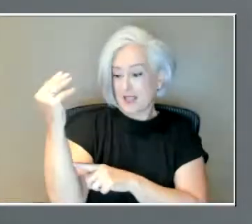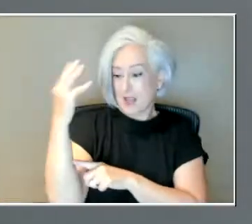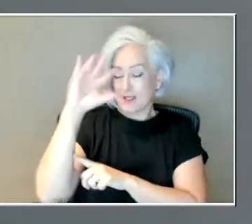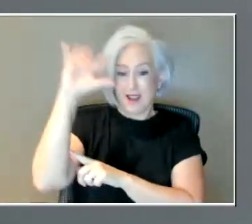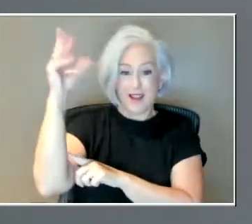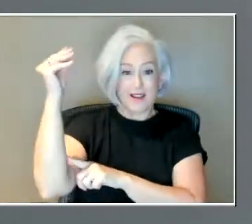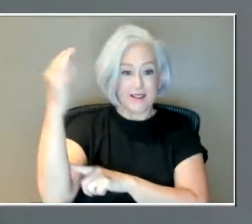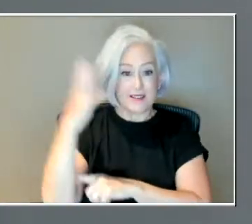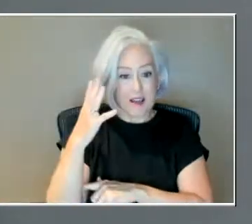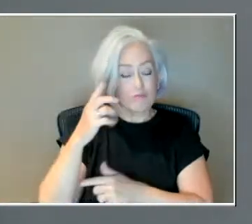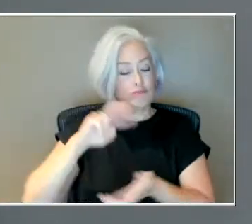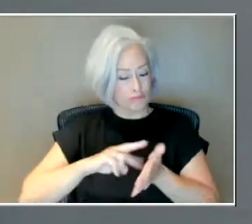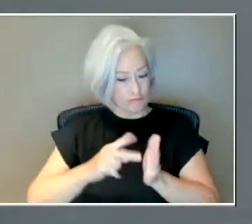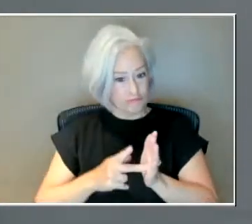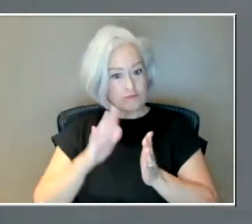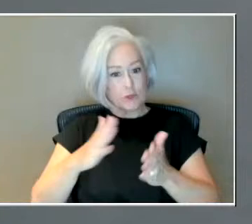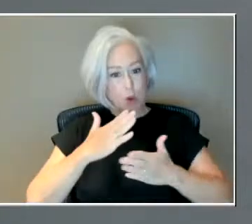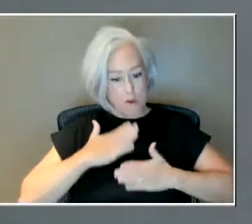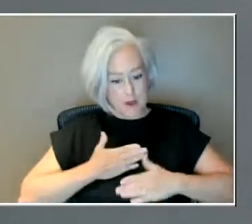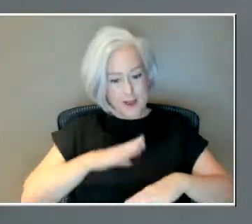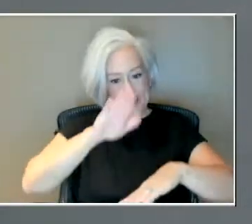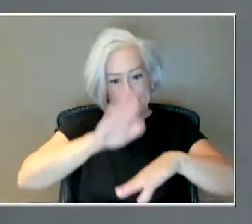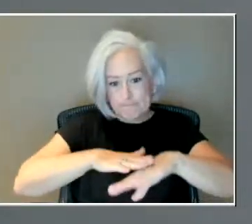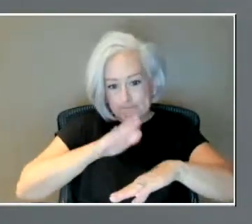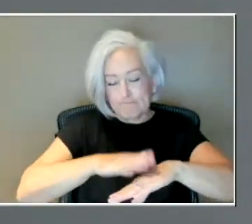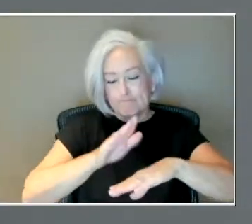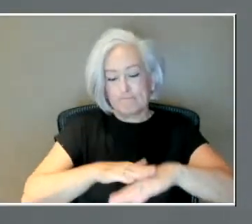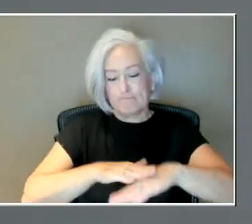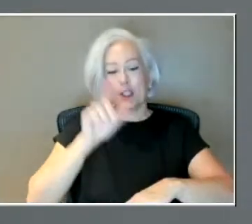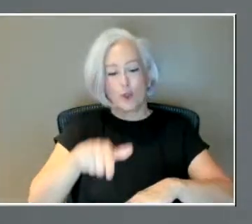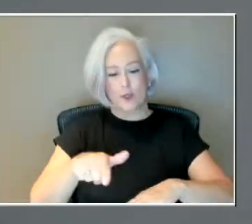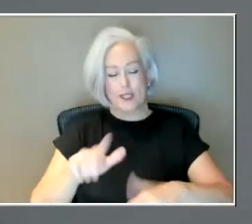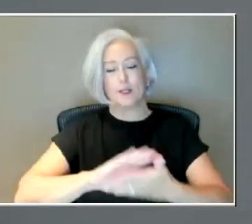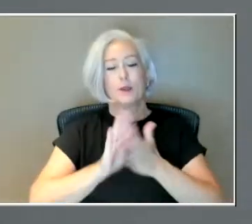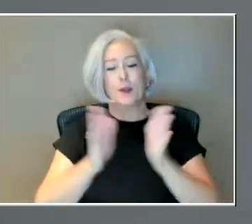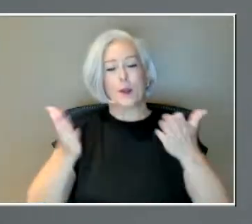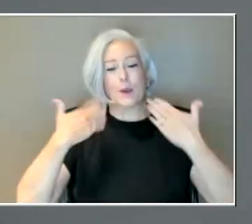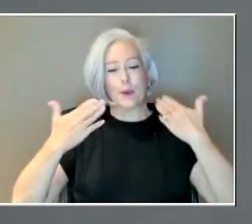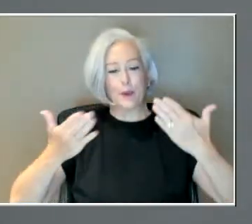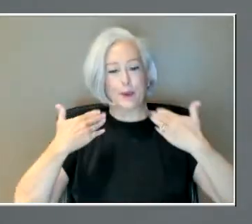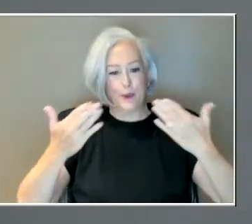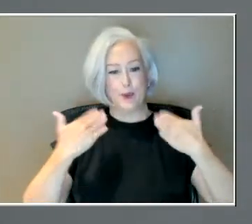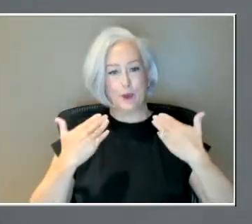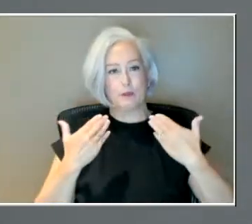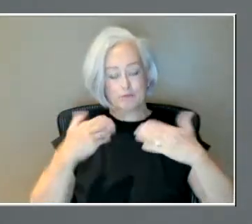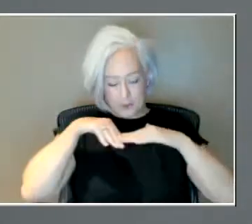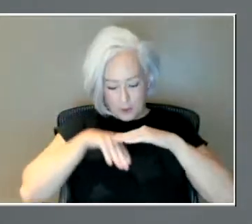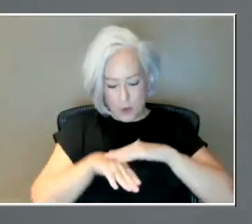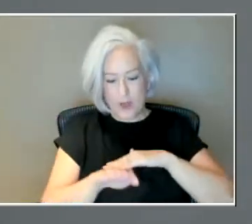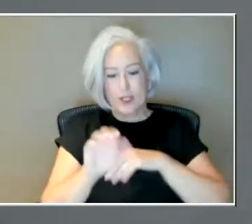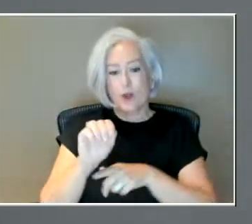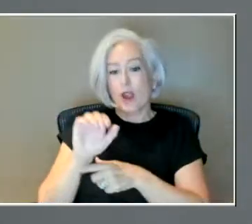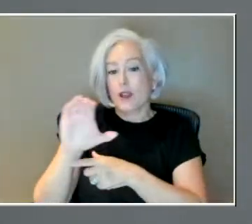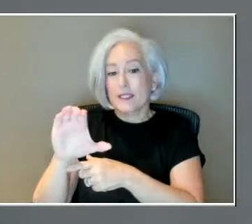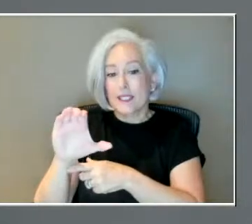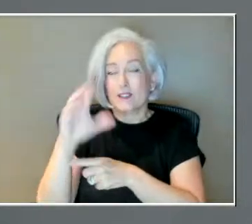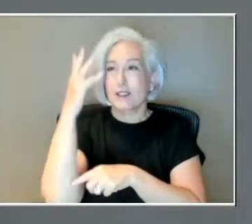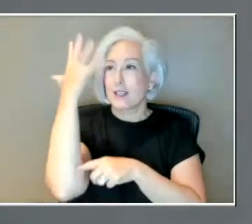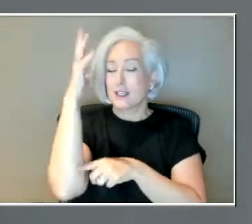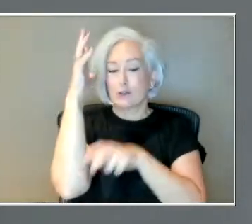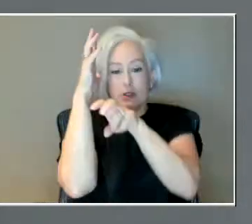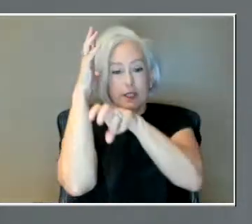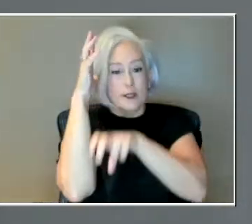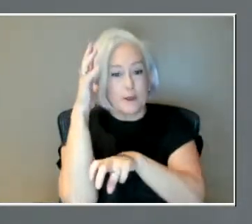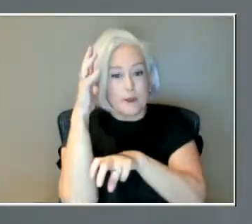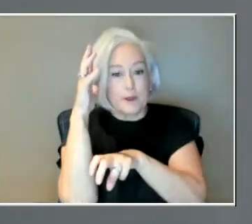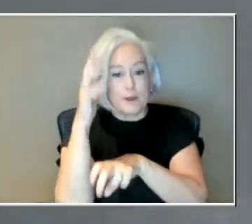you really need to get to a cool environment and cool off right away. So go to a place that's air conditioned, that's under the shade, drink some water, and rest until